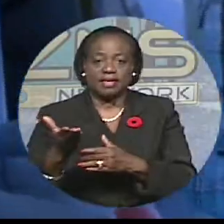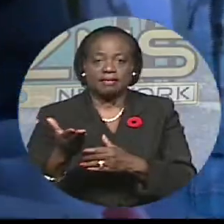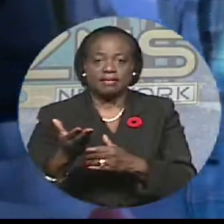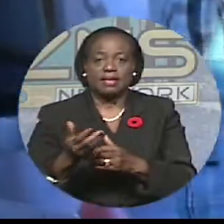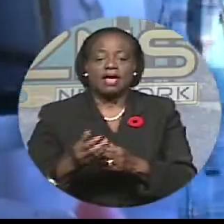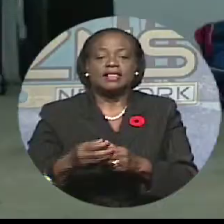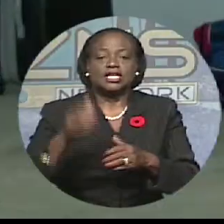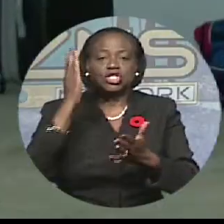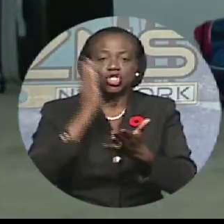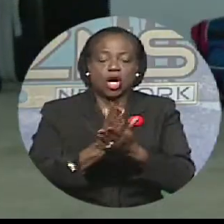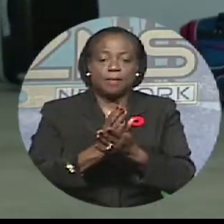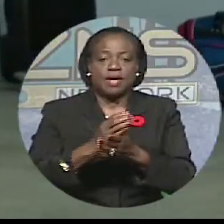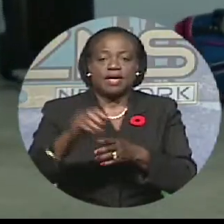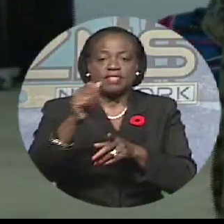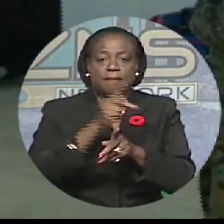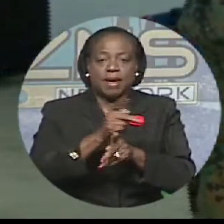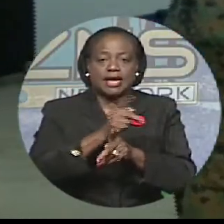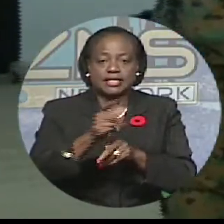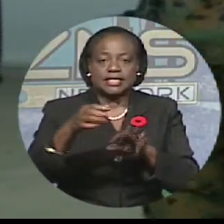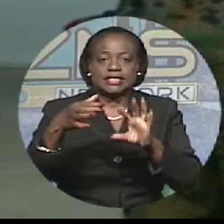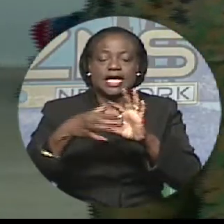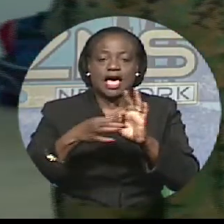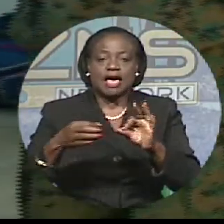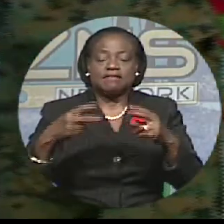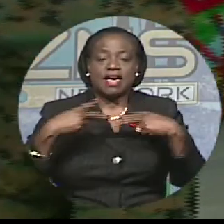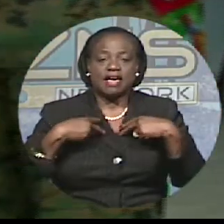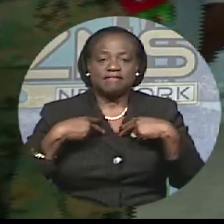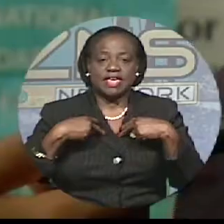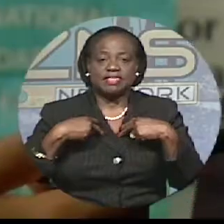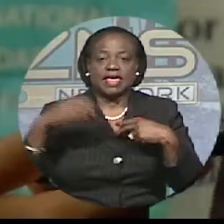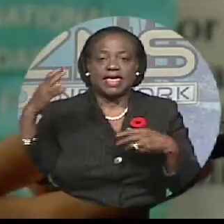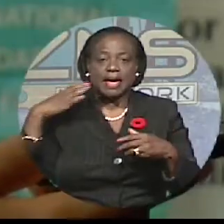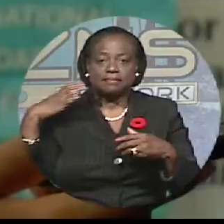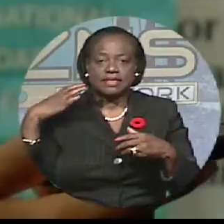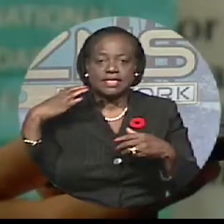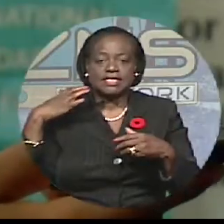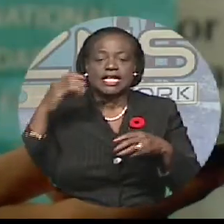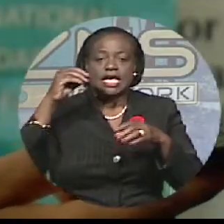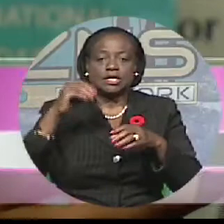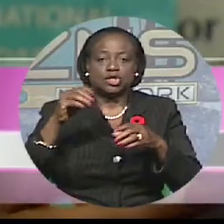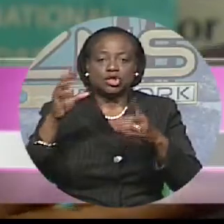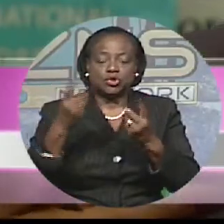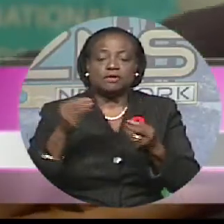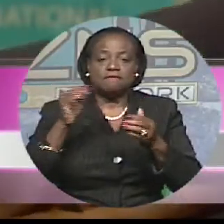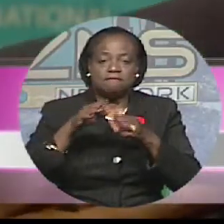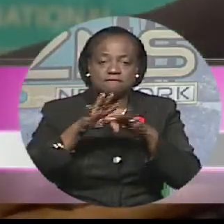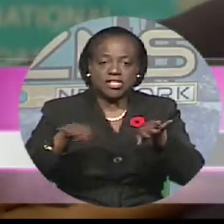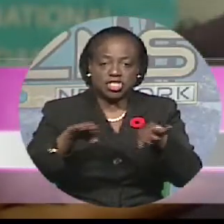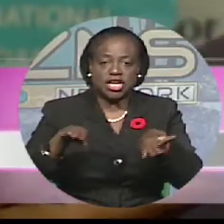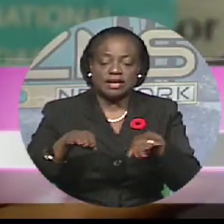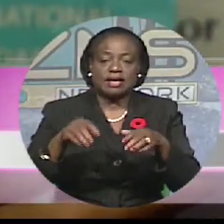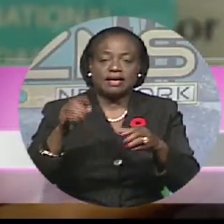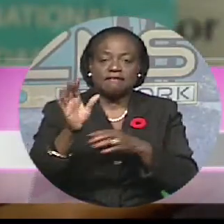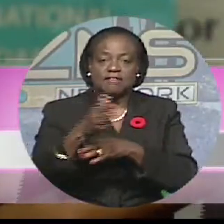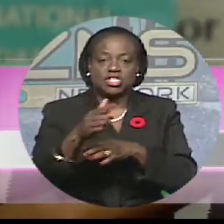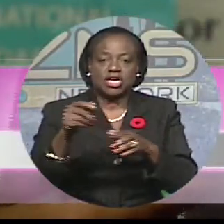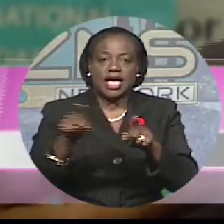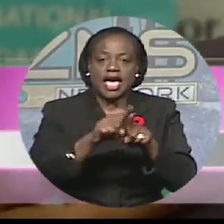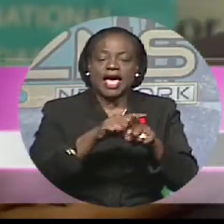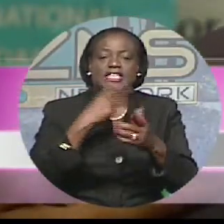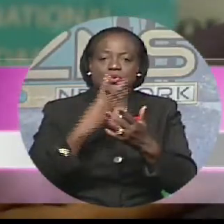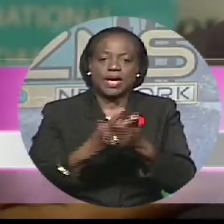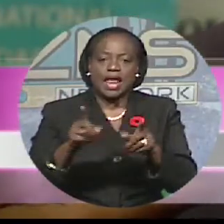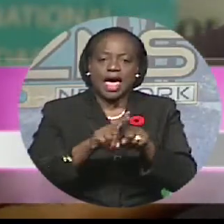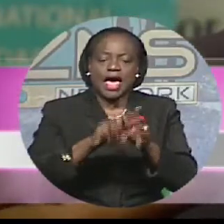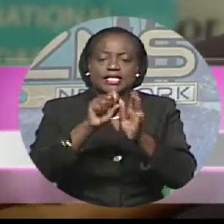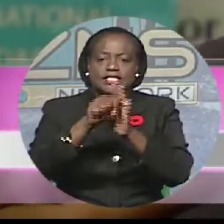crews only to have them participating in fishing as well. As soon as these vessels leave the port, the captains and the